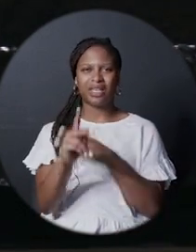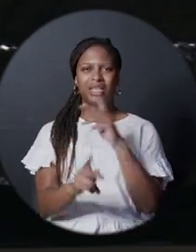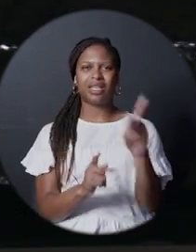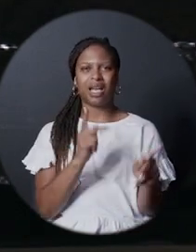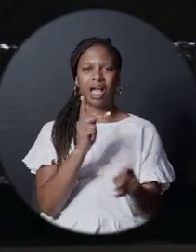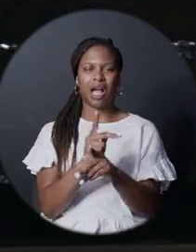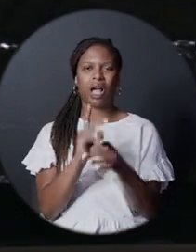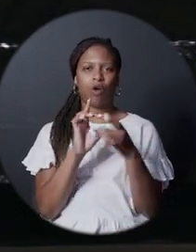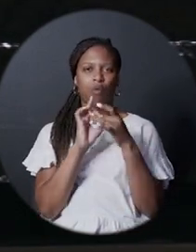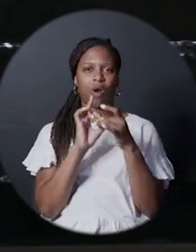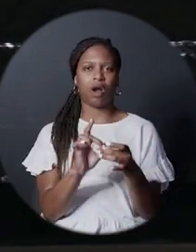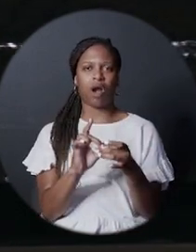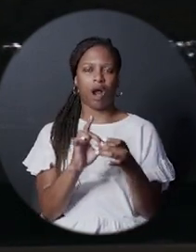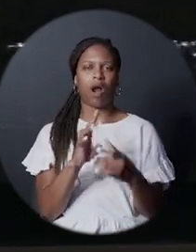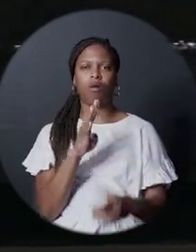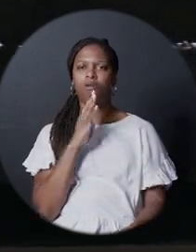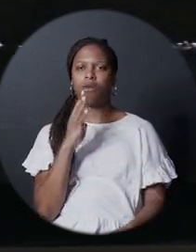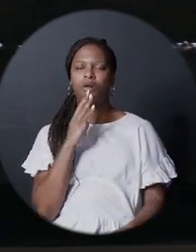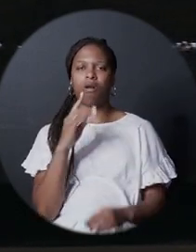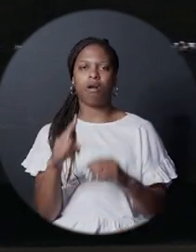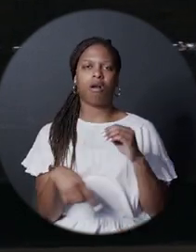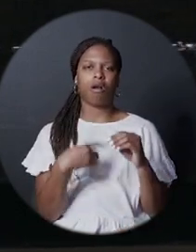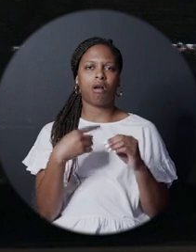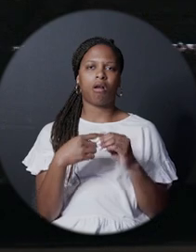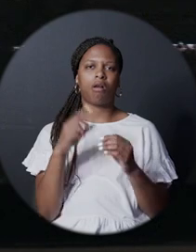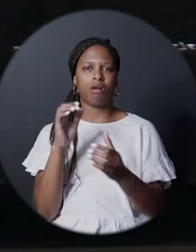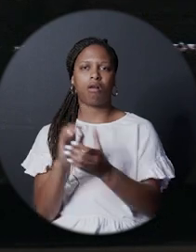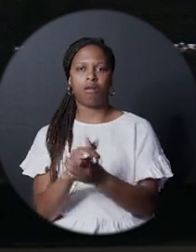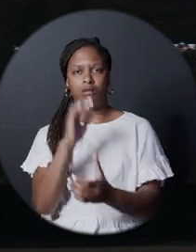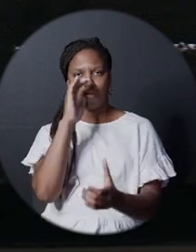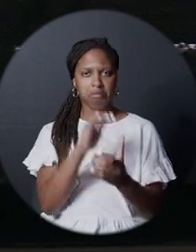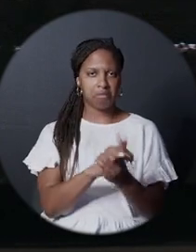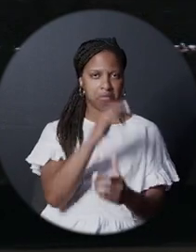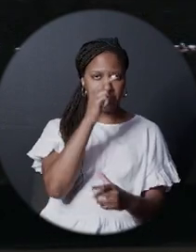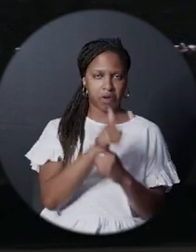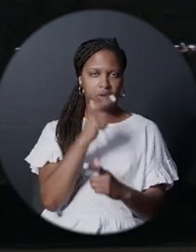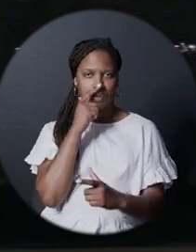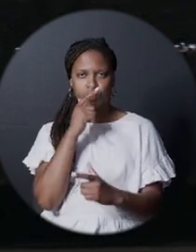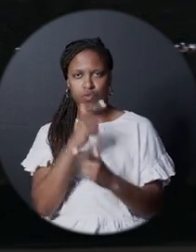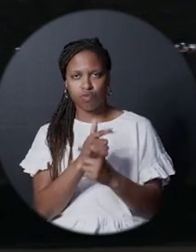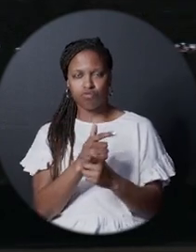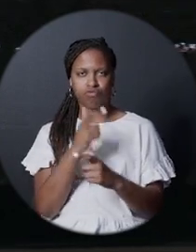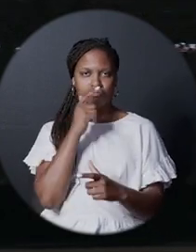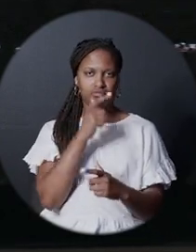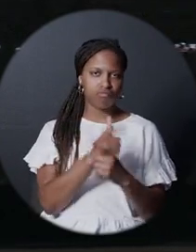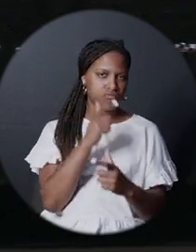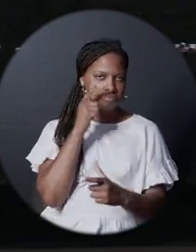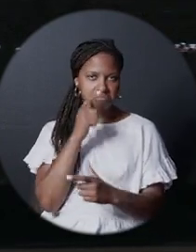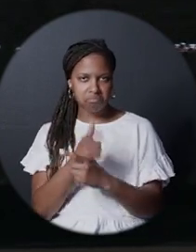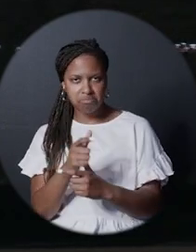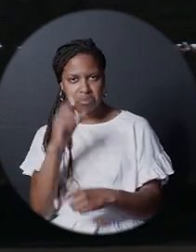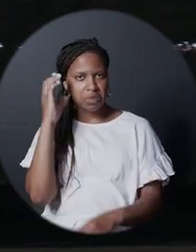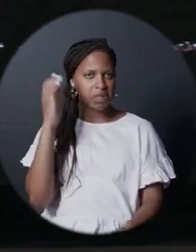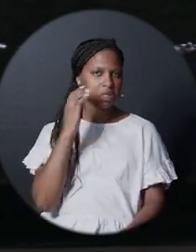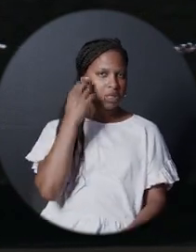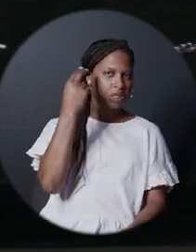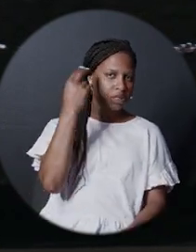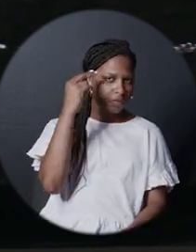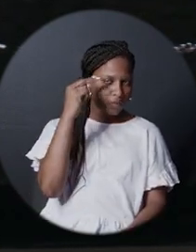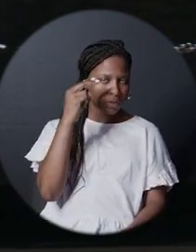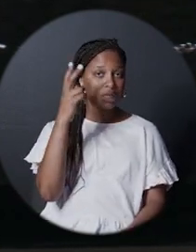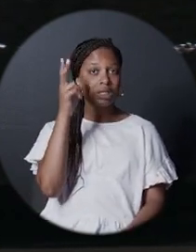is for every person who's in any type of relationship. I'm not just talking about spouse. I'm talking about brother, sister, sister,